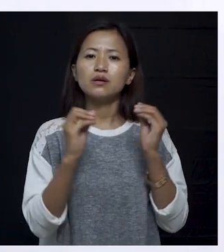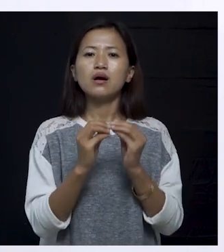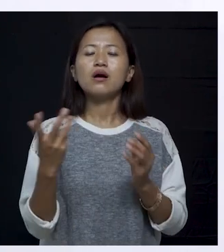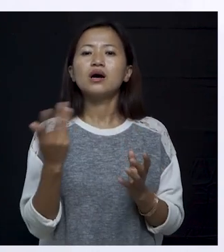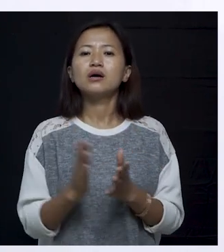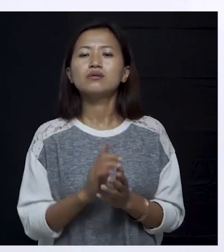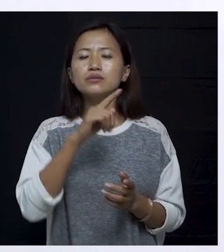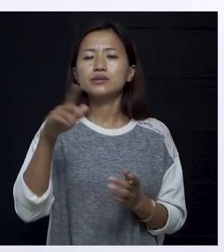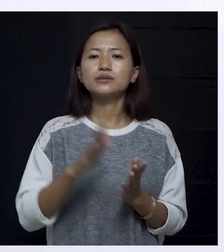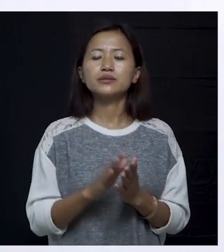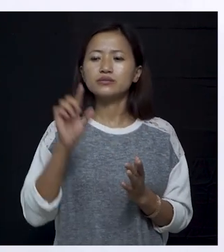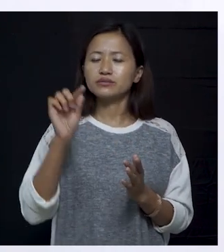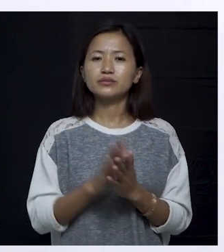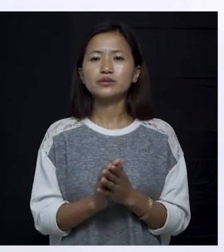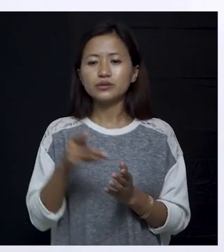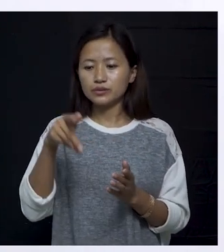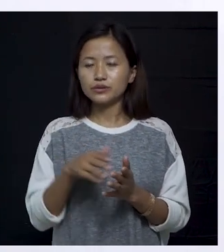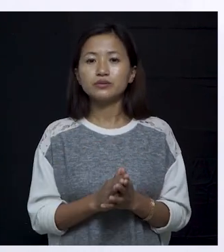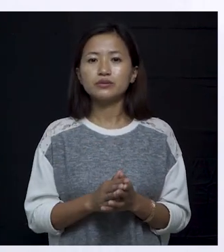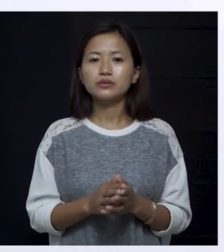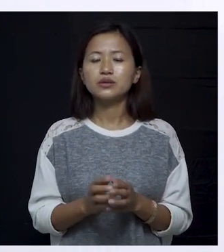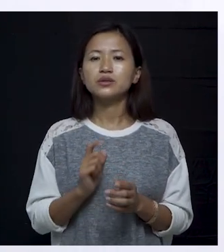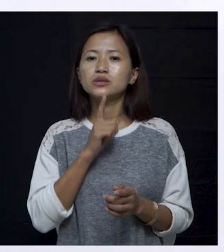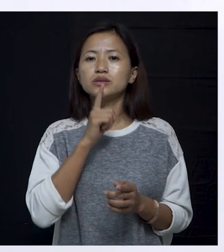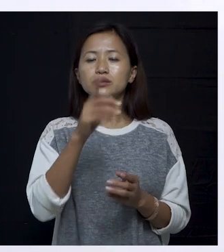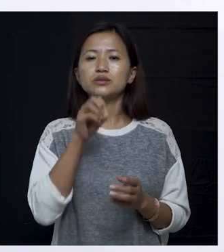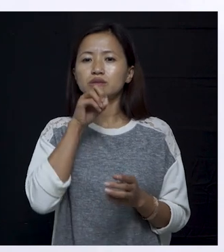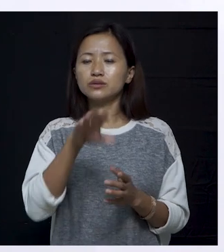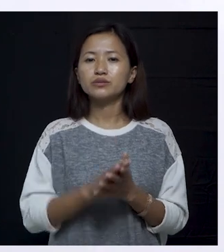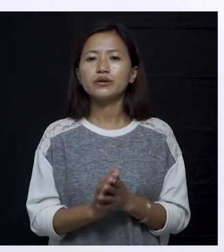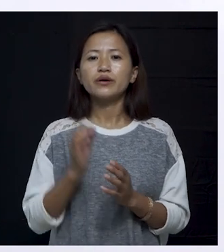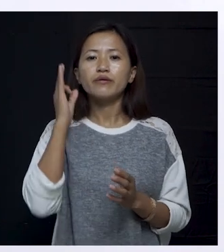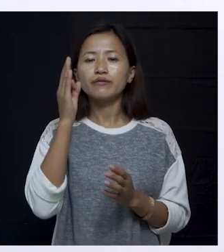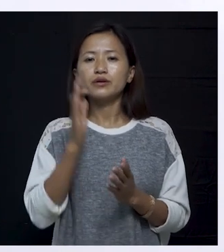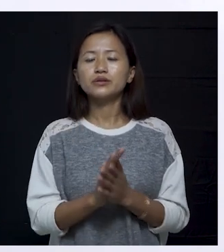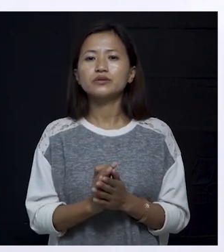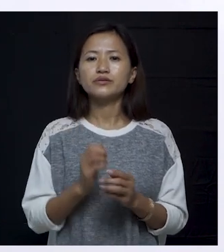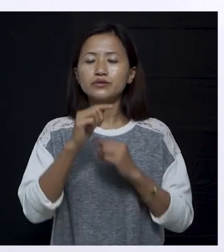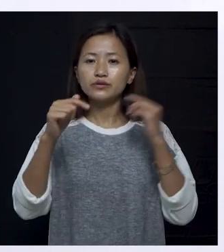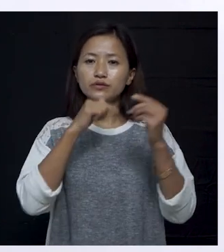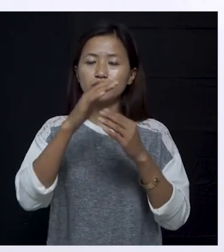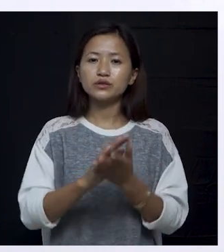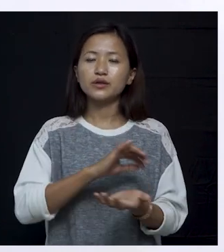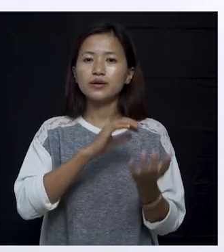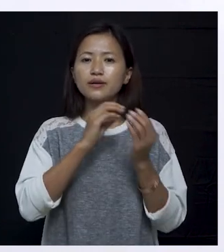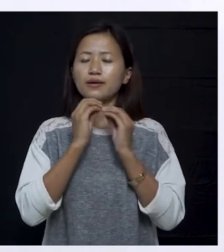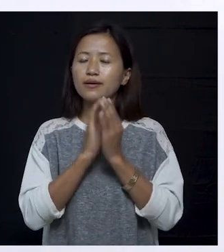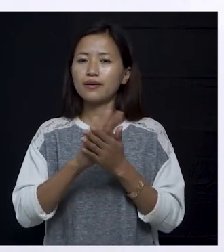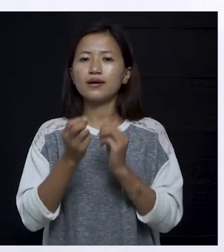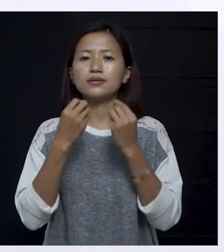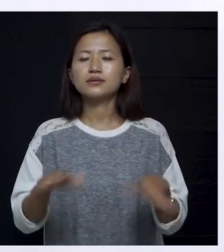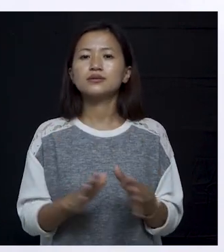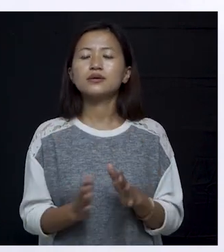how rights came into being. It was also introduced by the French. After the French Revolution ended, the French, they